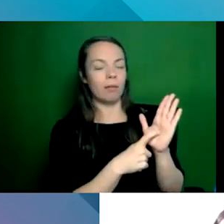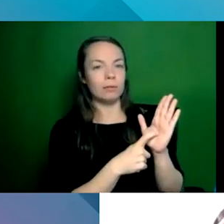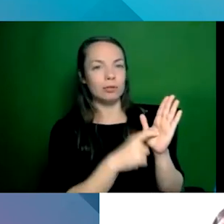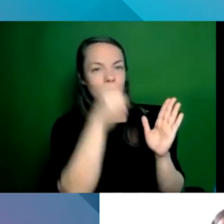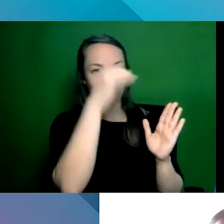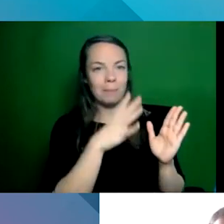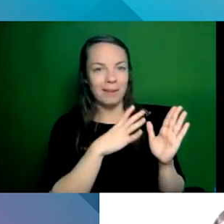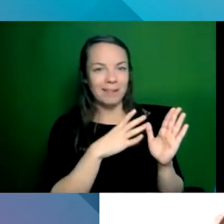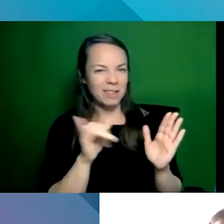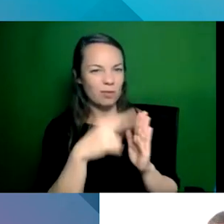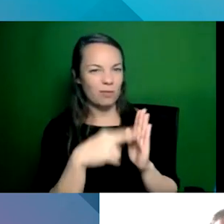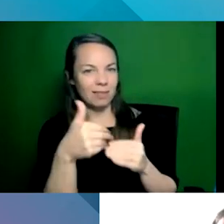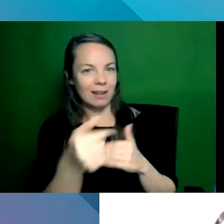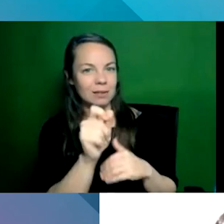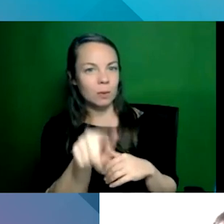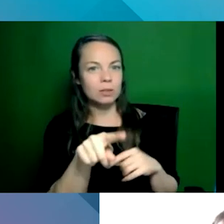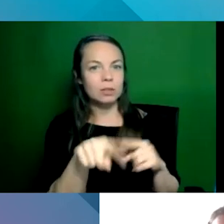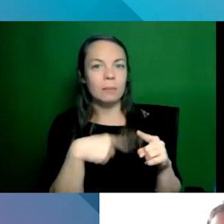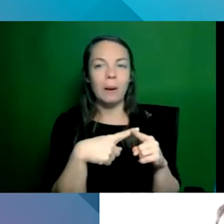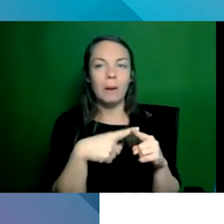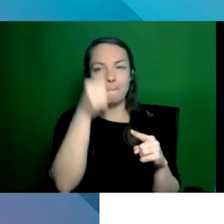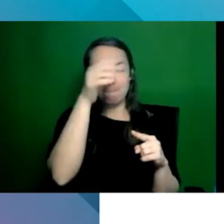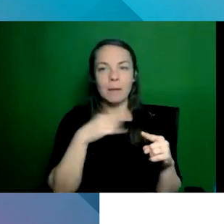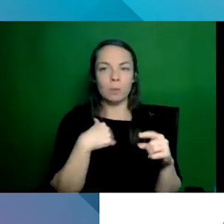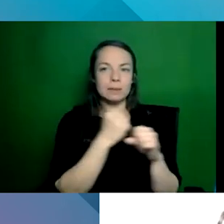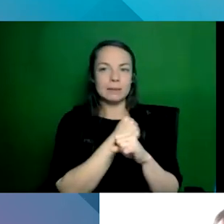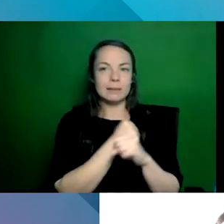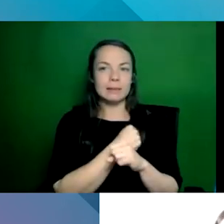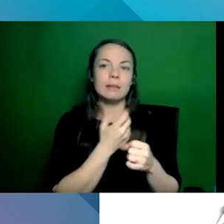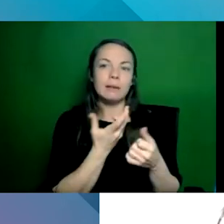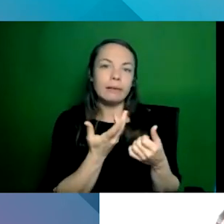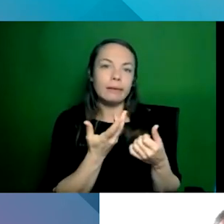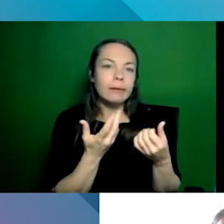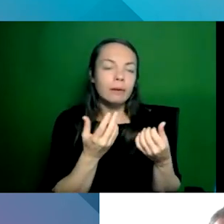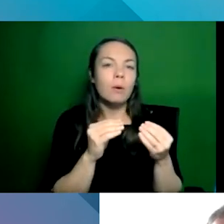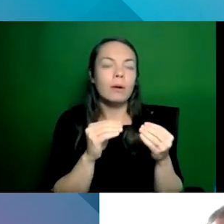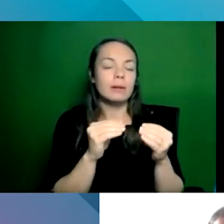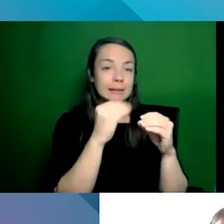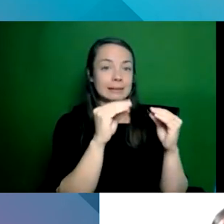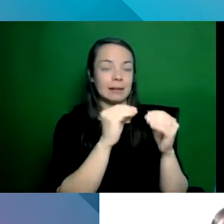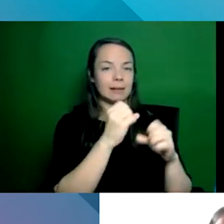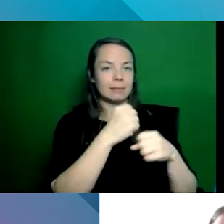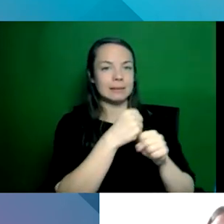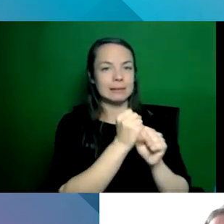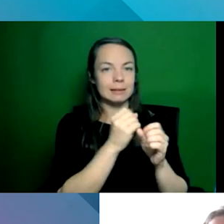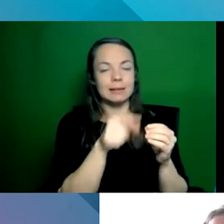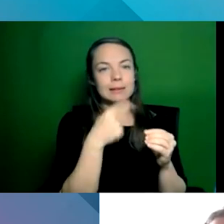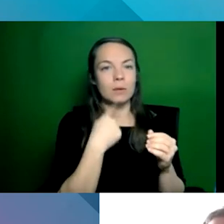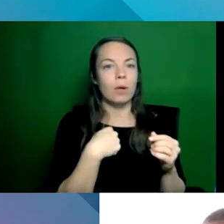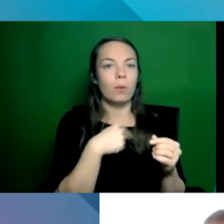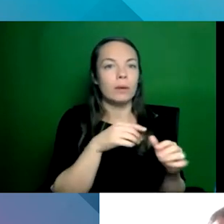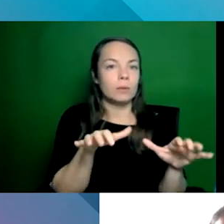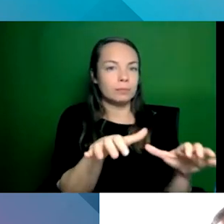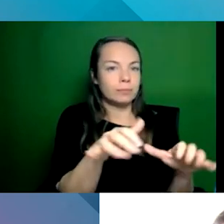next question about how we are, you know, statistically the ones more likely to perpetrate, but also that we've been perpetrated against in those things, we